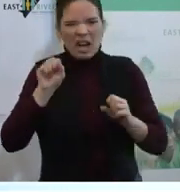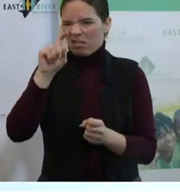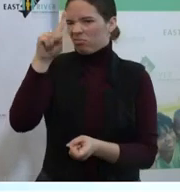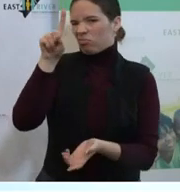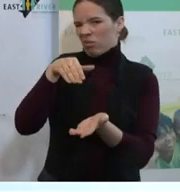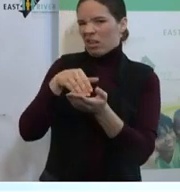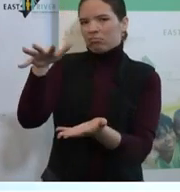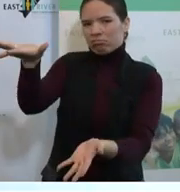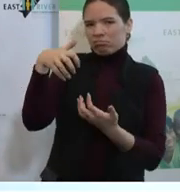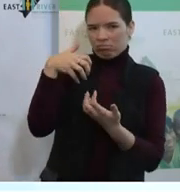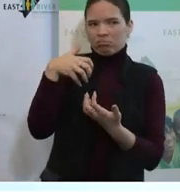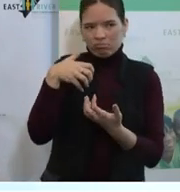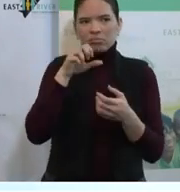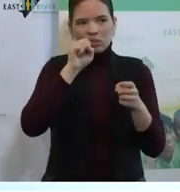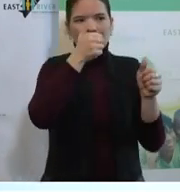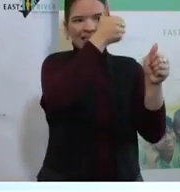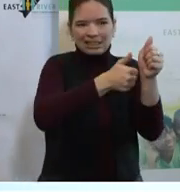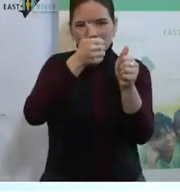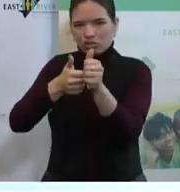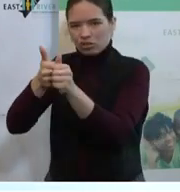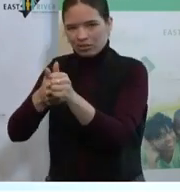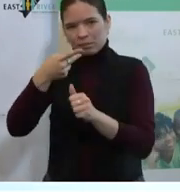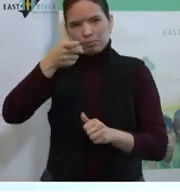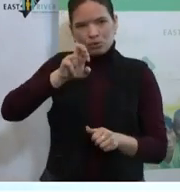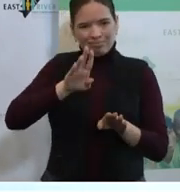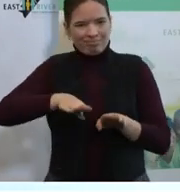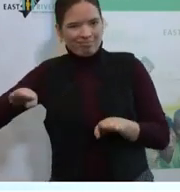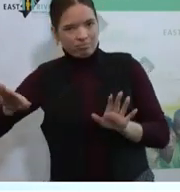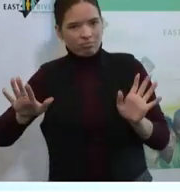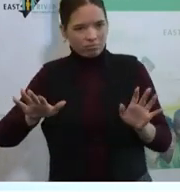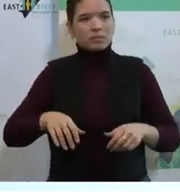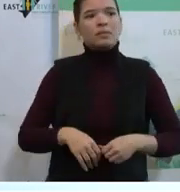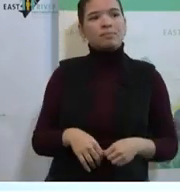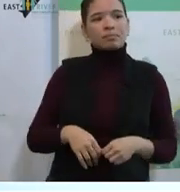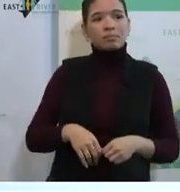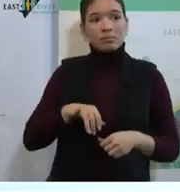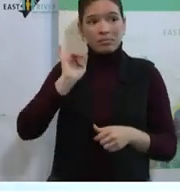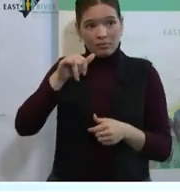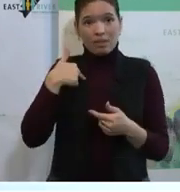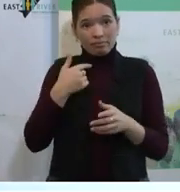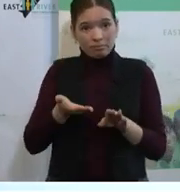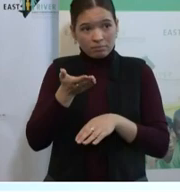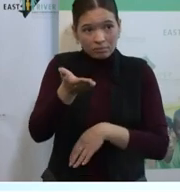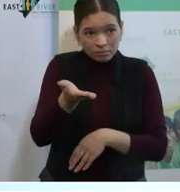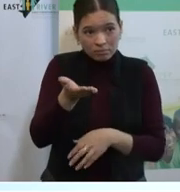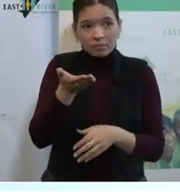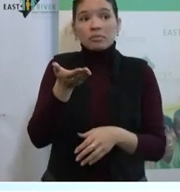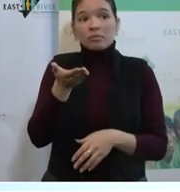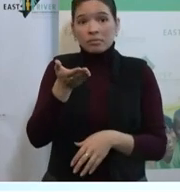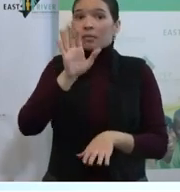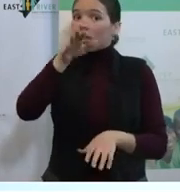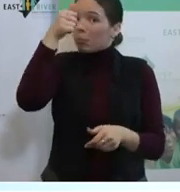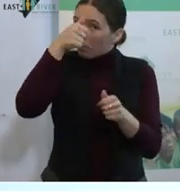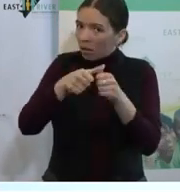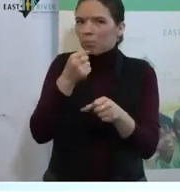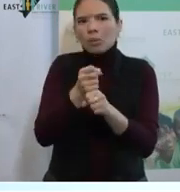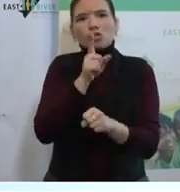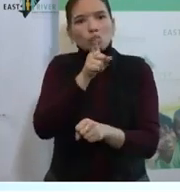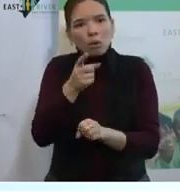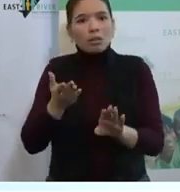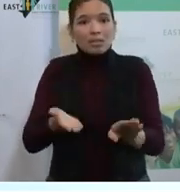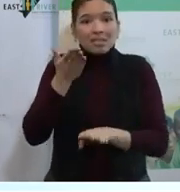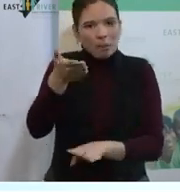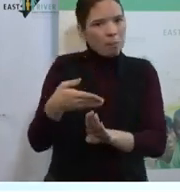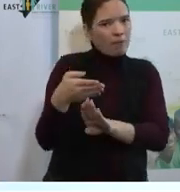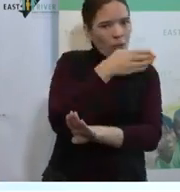deadline coming to file your taxes April 18th, we want residents to get that process started